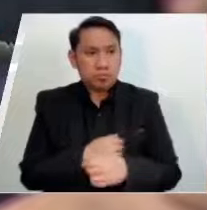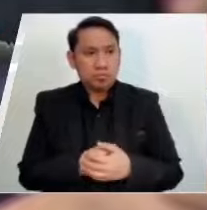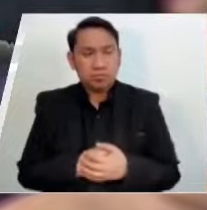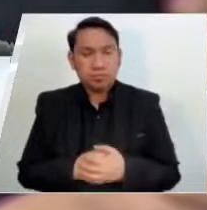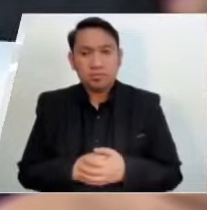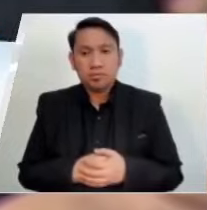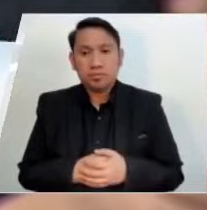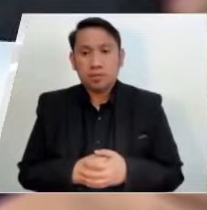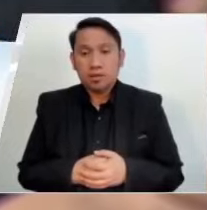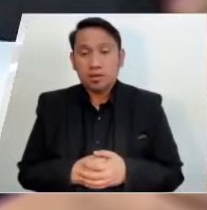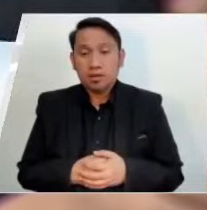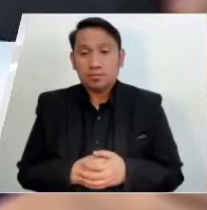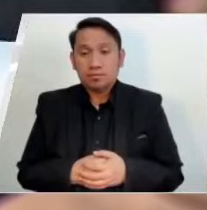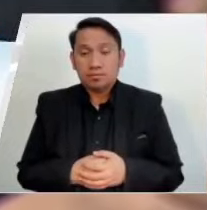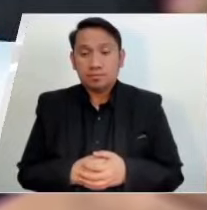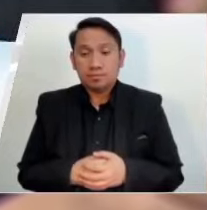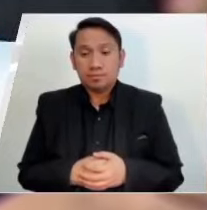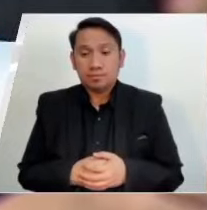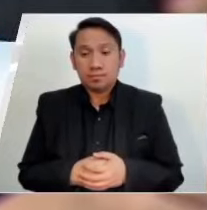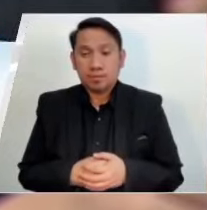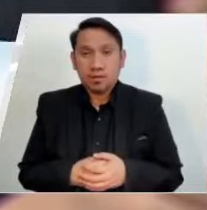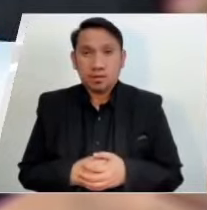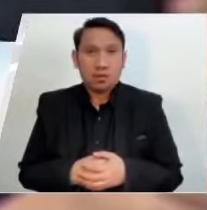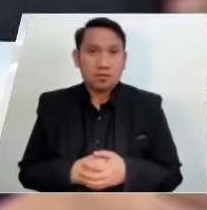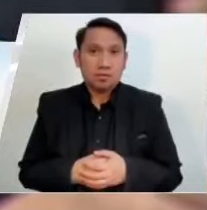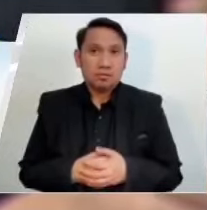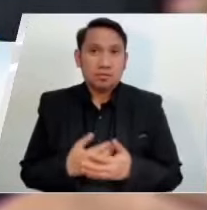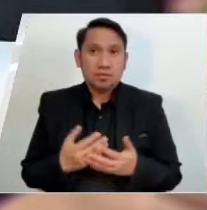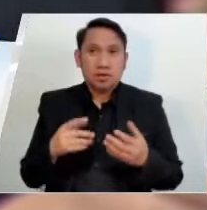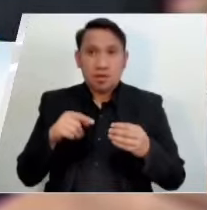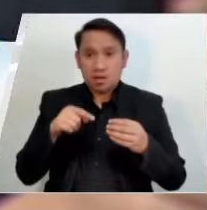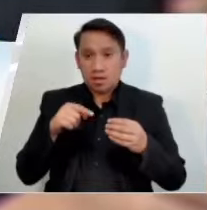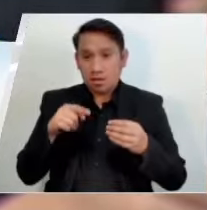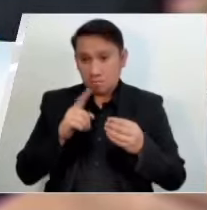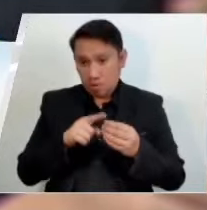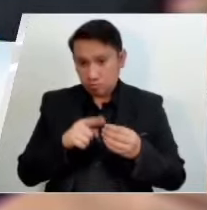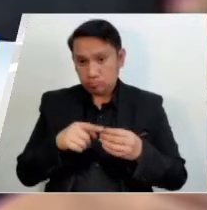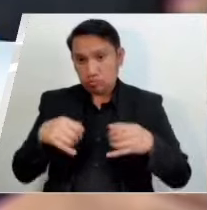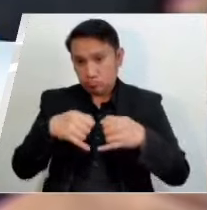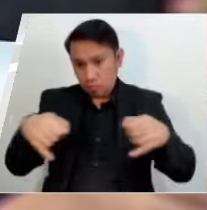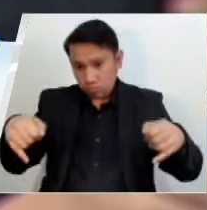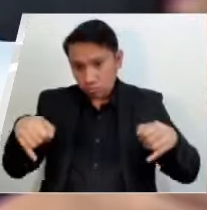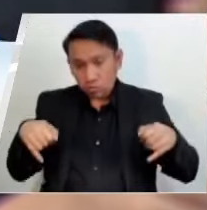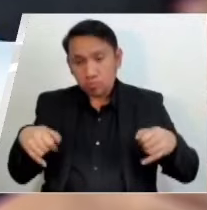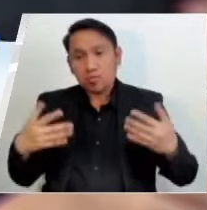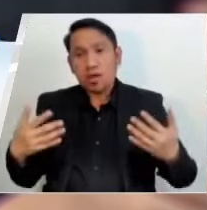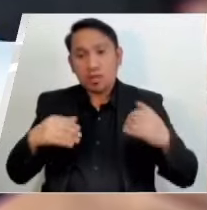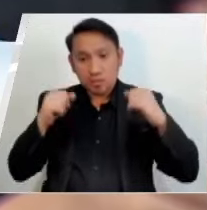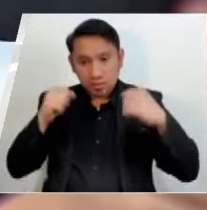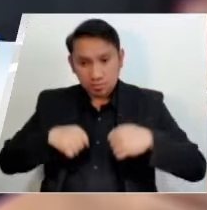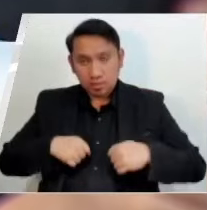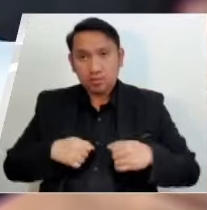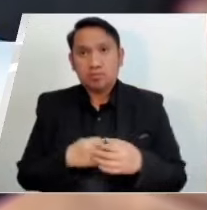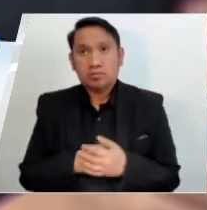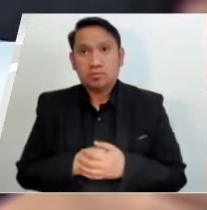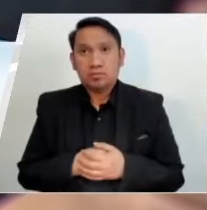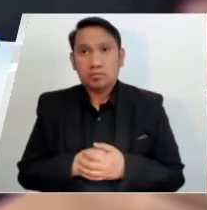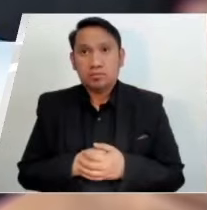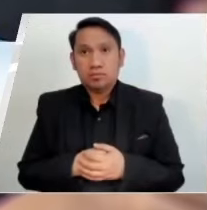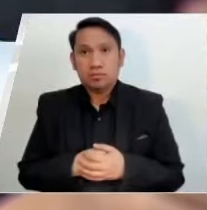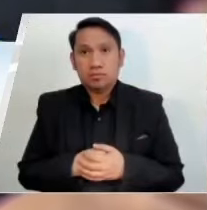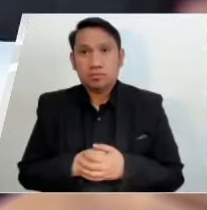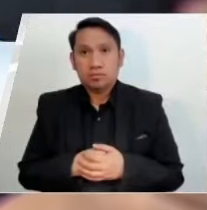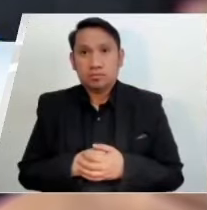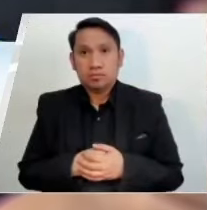Revision of border crossing agreement and border patrol agreement of